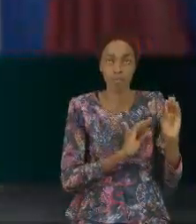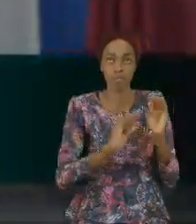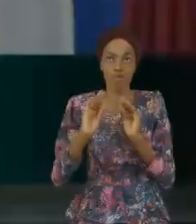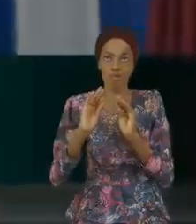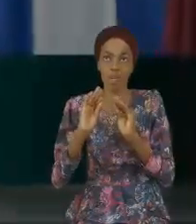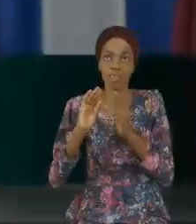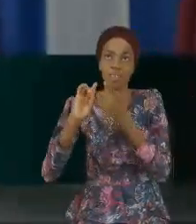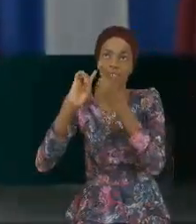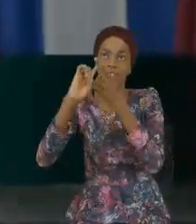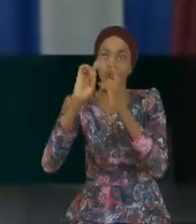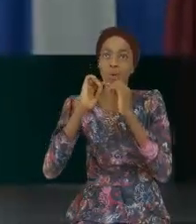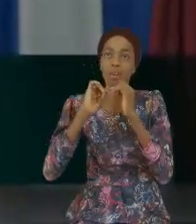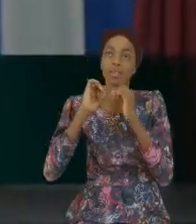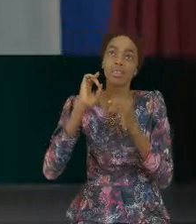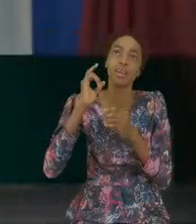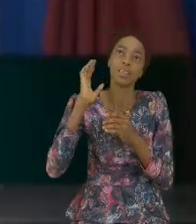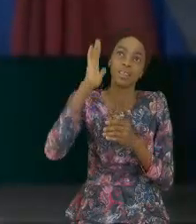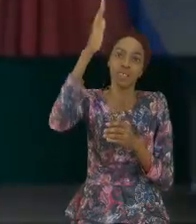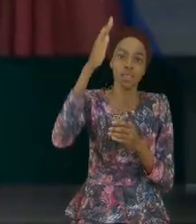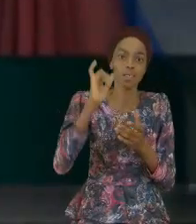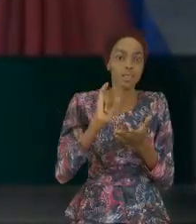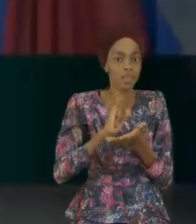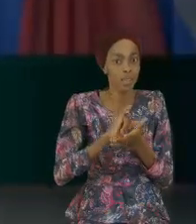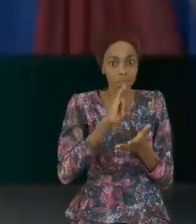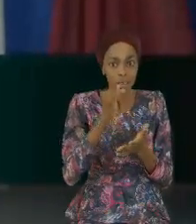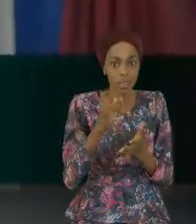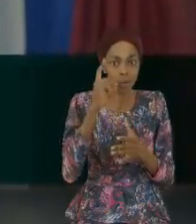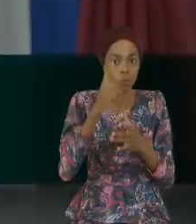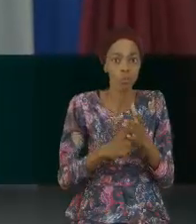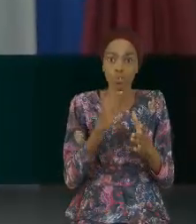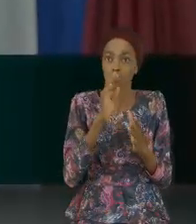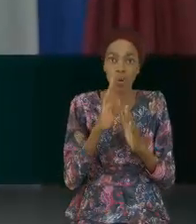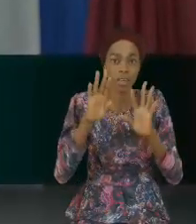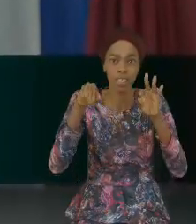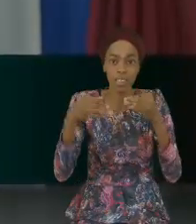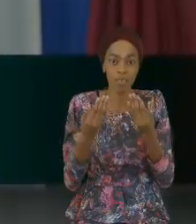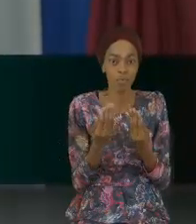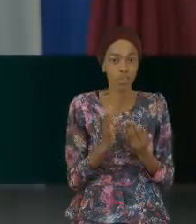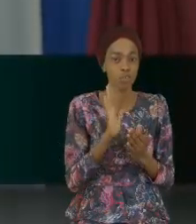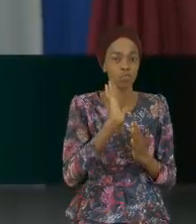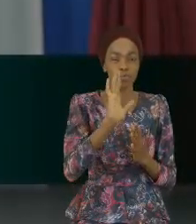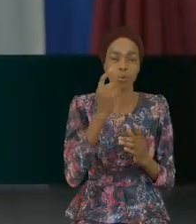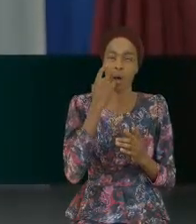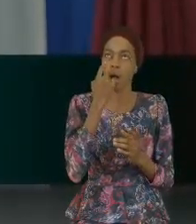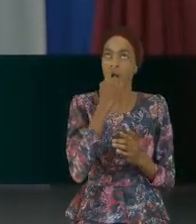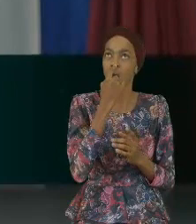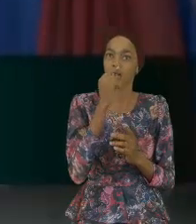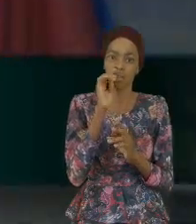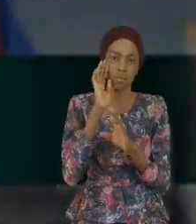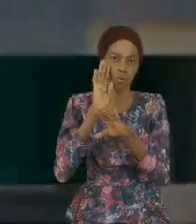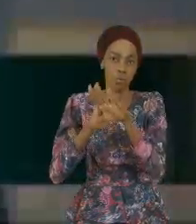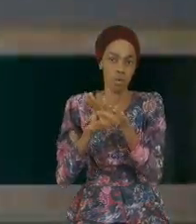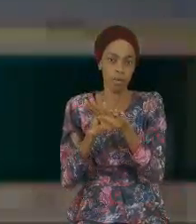destiny. The focus, that is what you pin your gaze, your eyesight on.